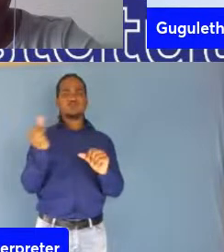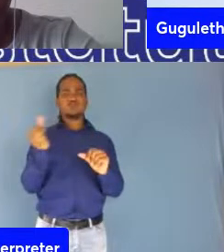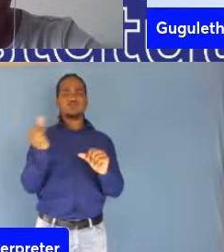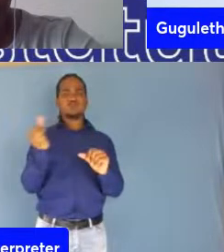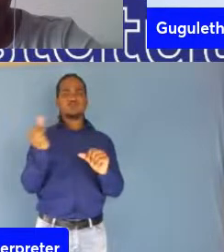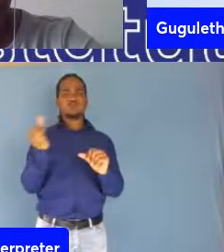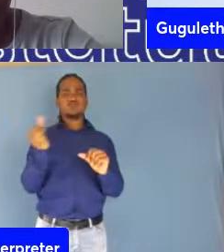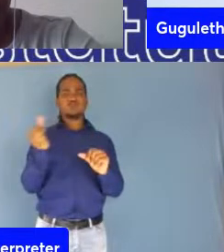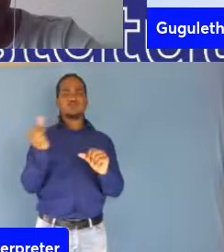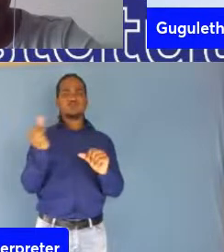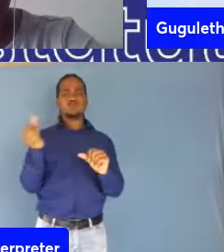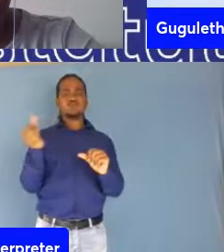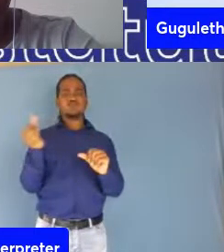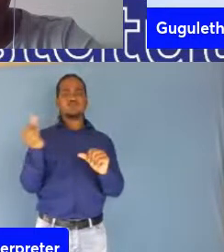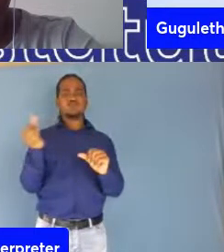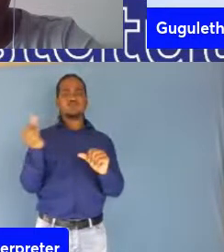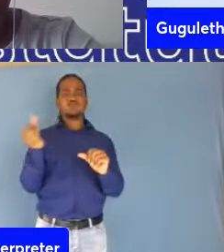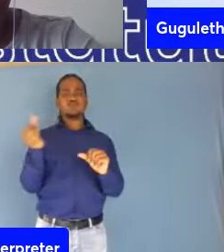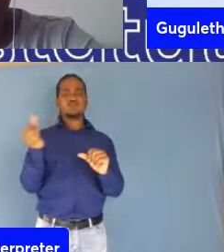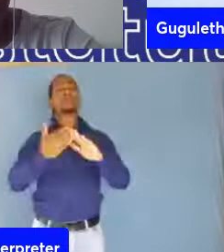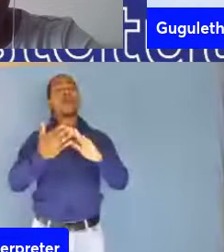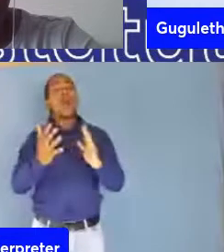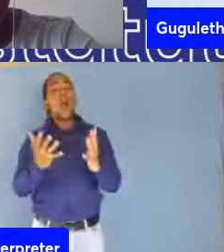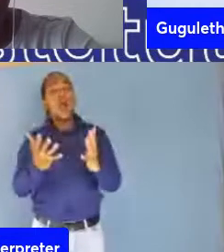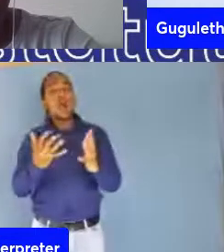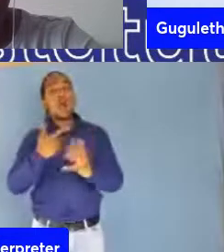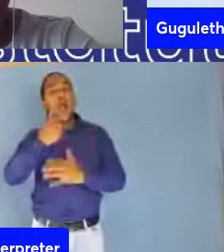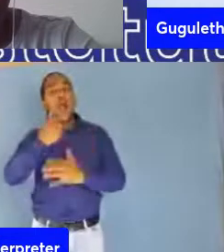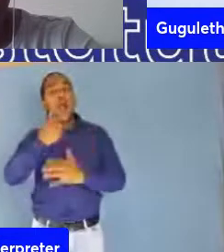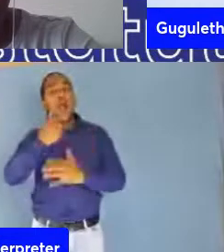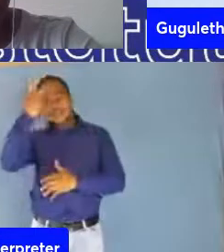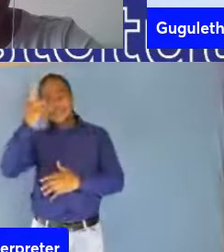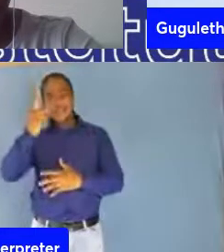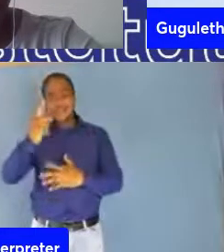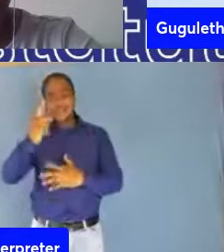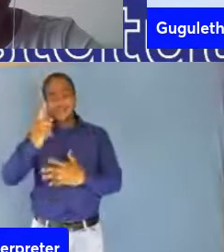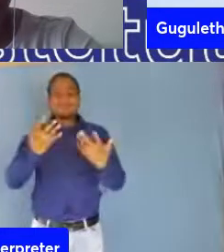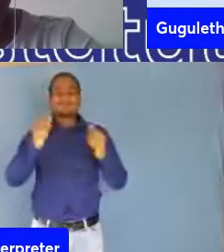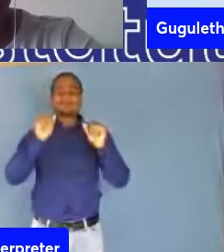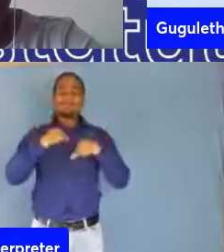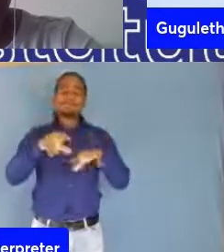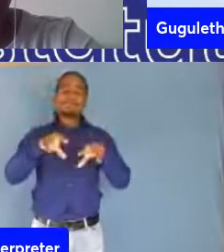the understanding that this has happened to them and they didn't ask for it, or